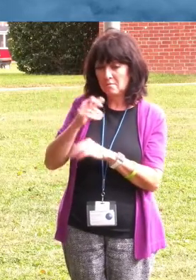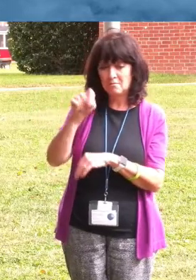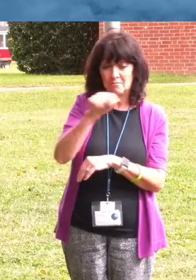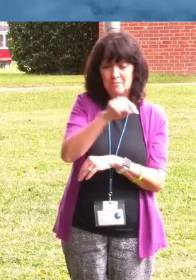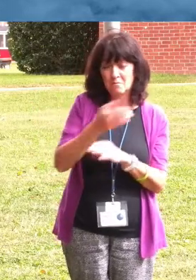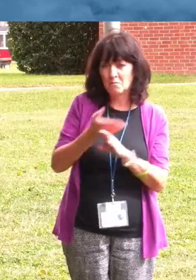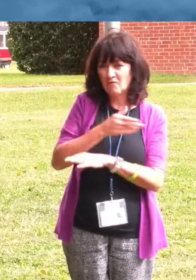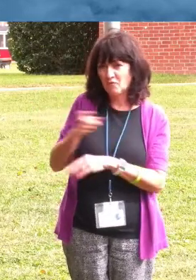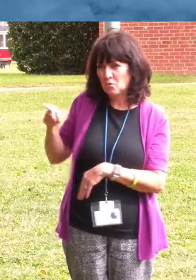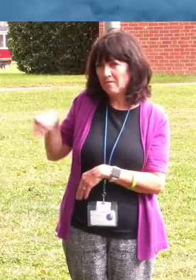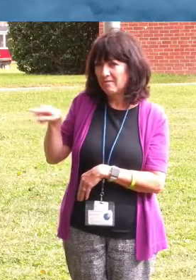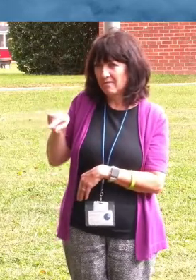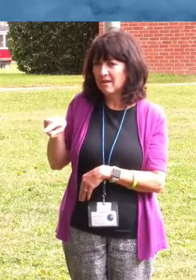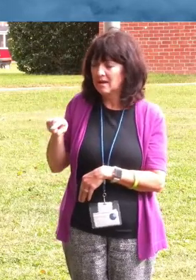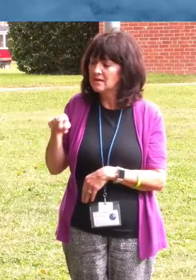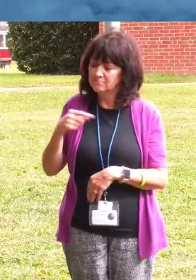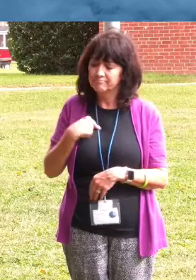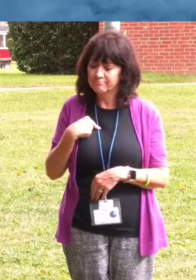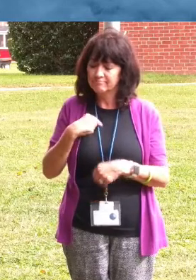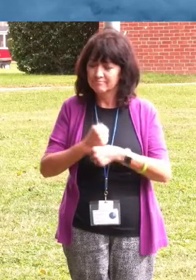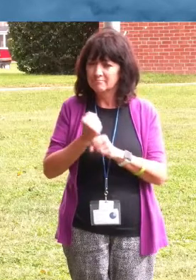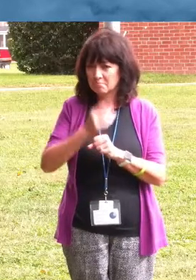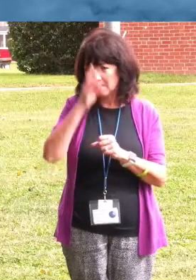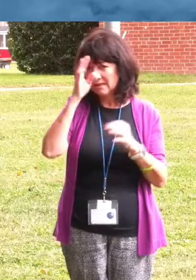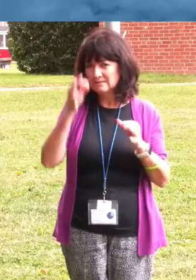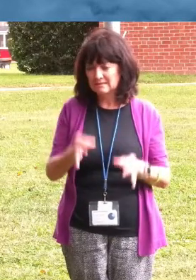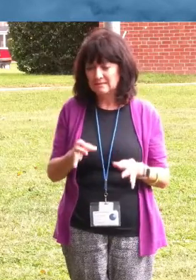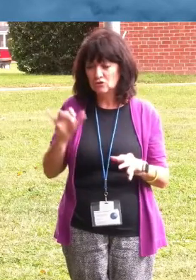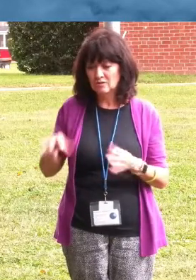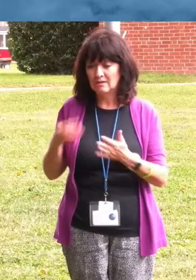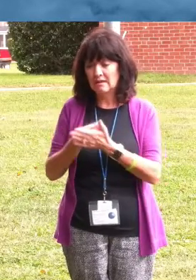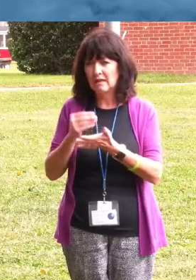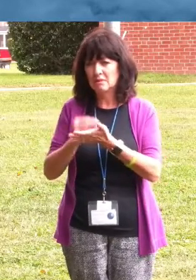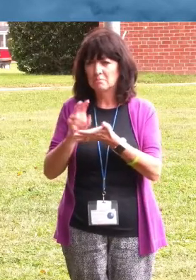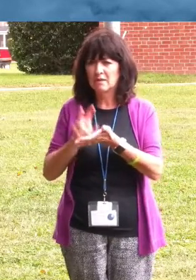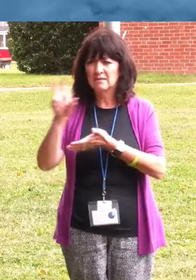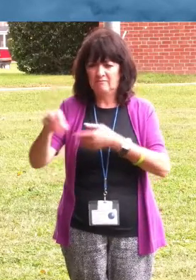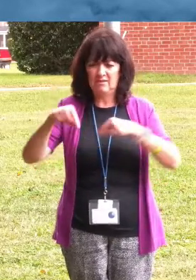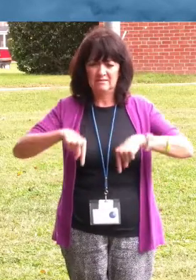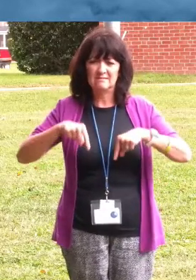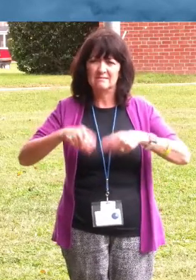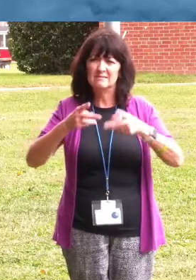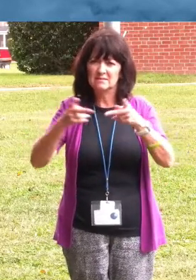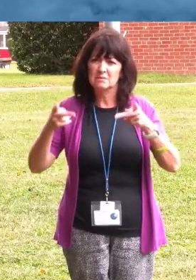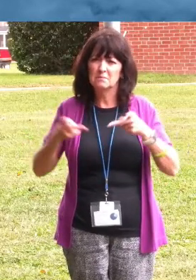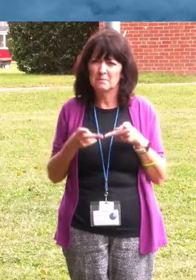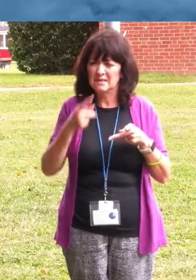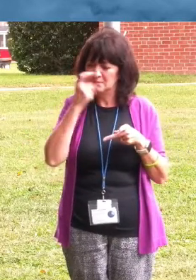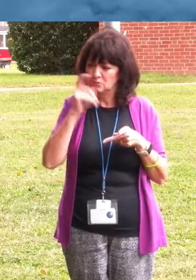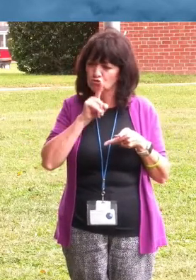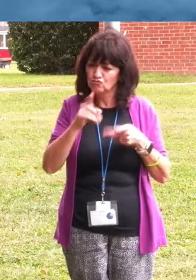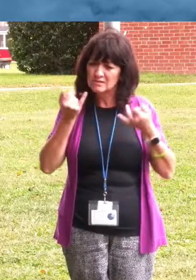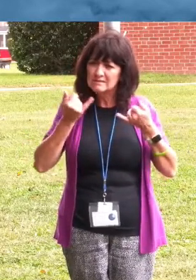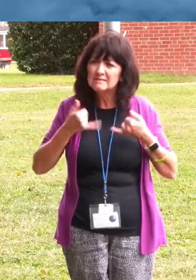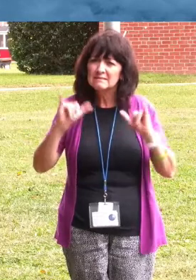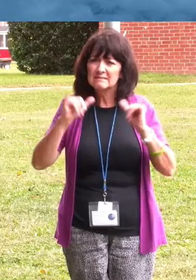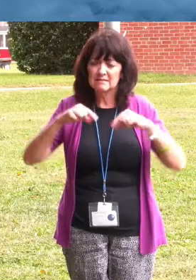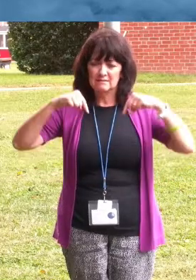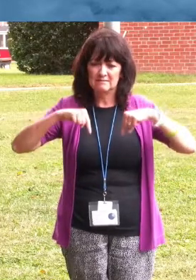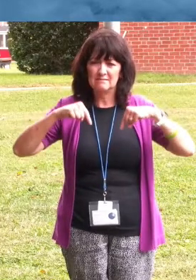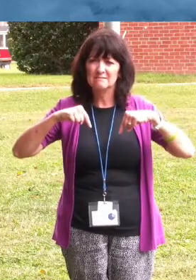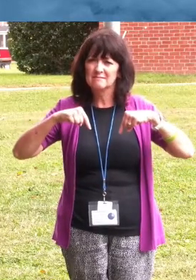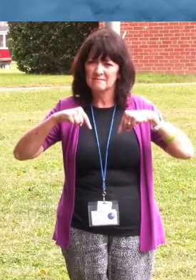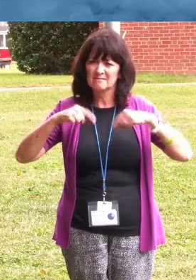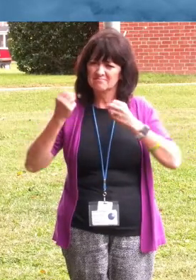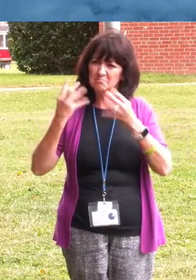able to make this decision to reinvest in this facility because the facility still remains here after